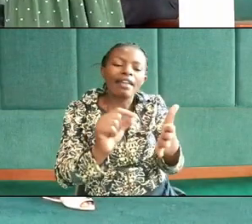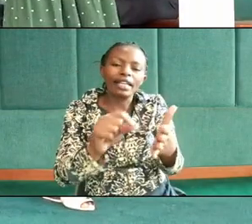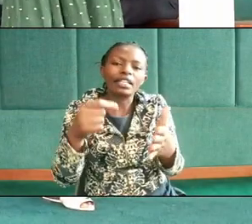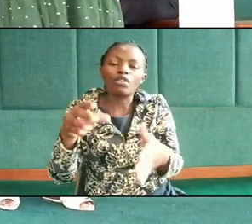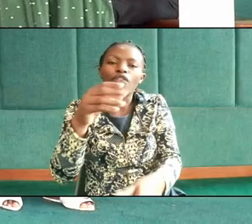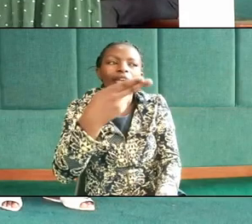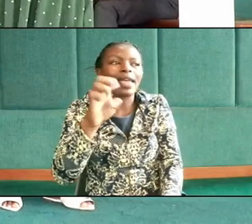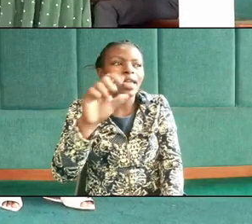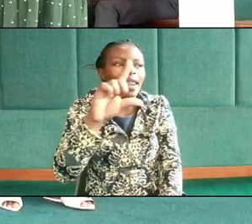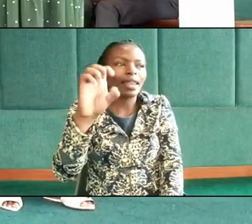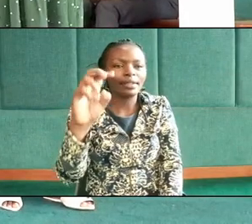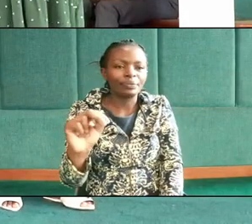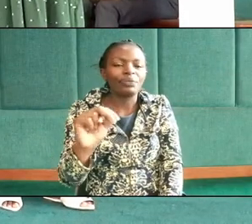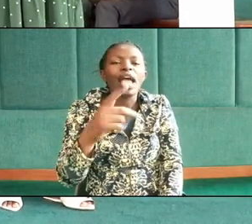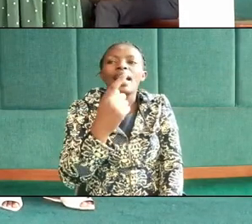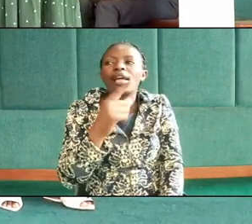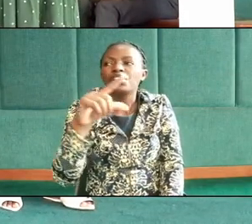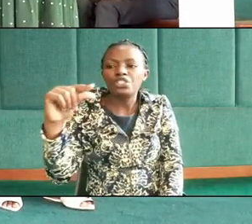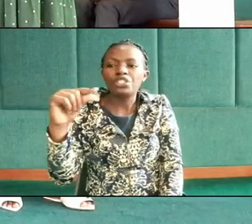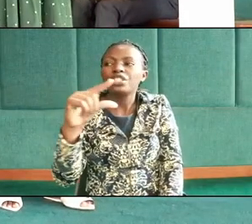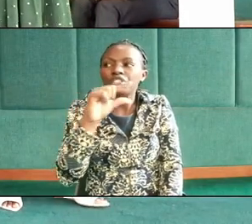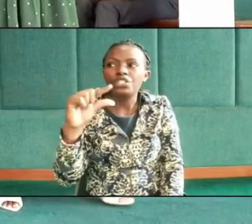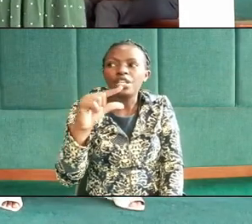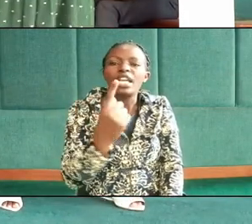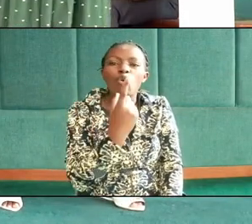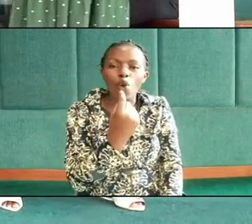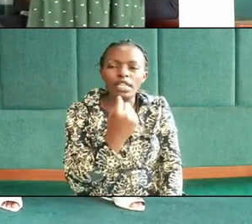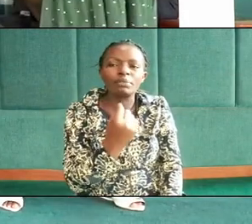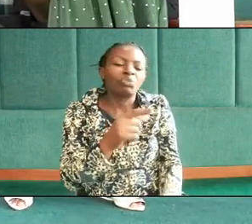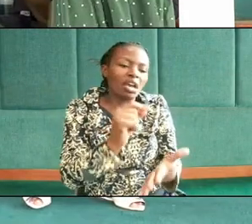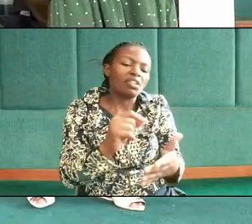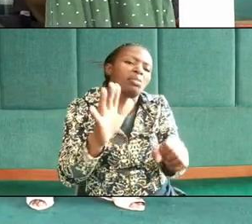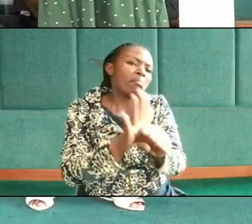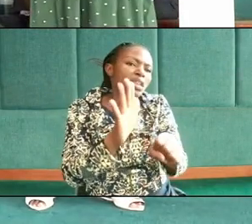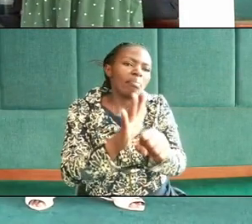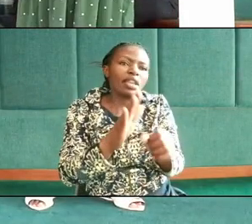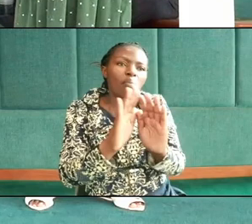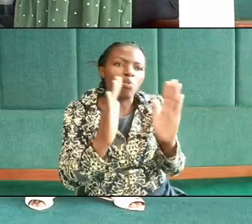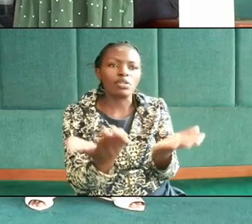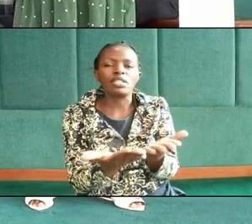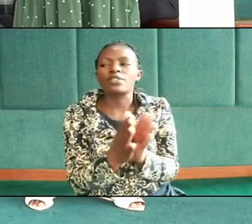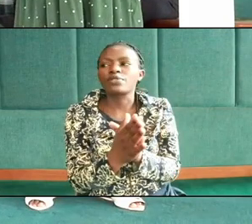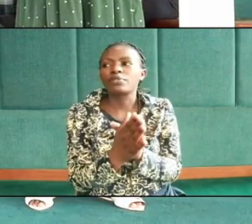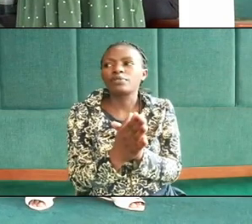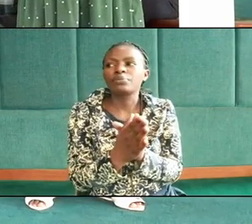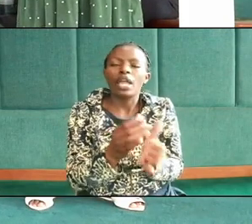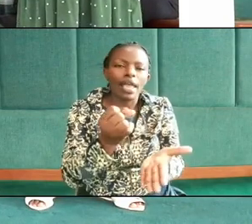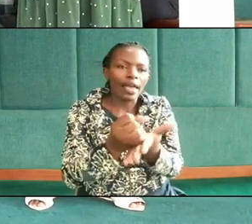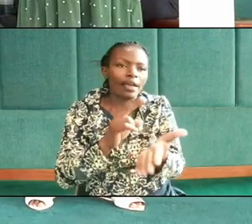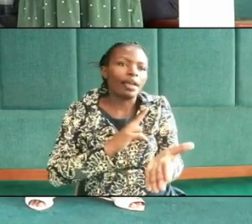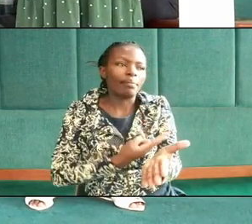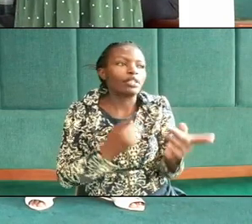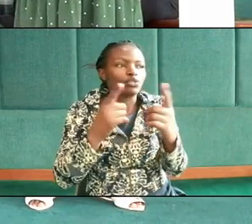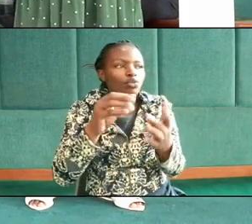person, Ellen G. White. And she has written so many books, and those books have helped us